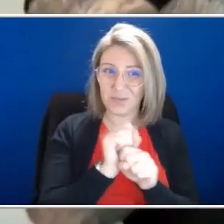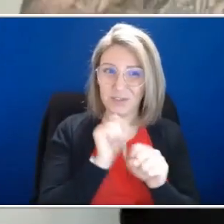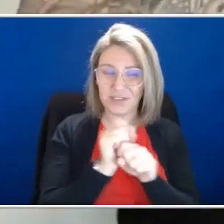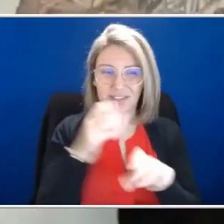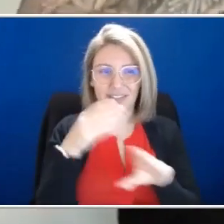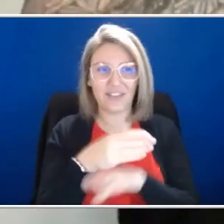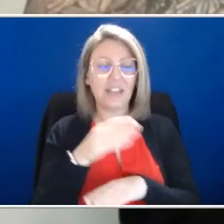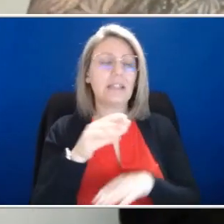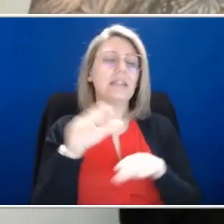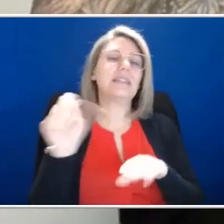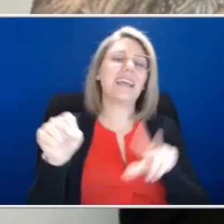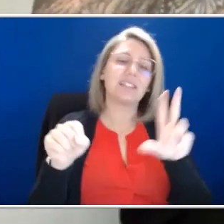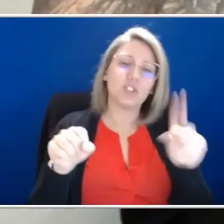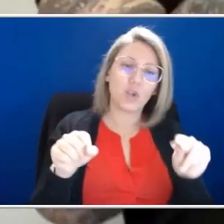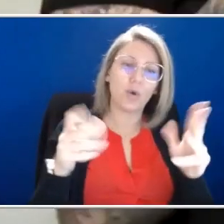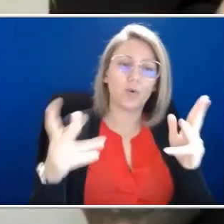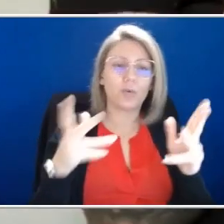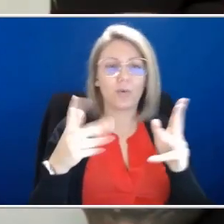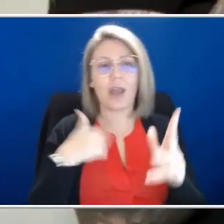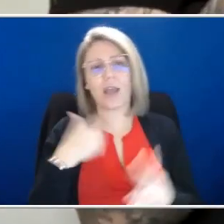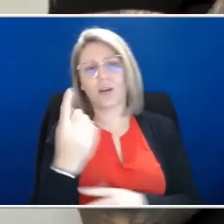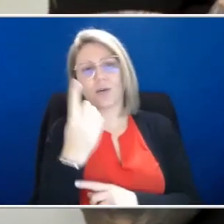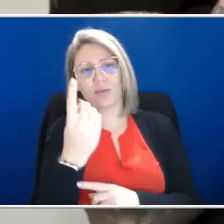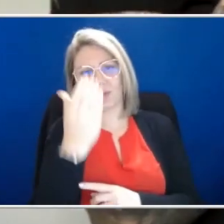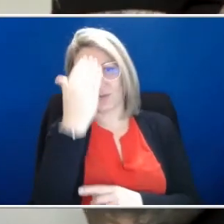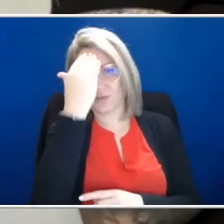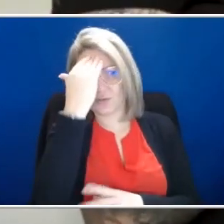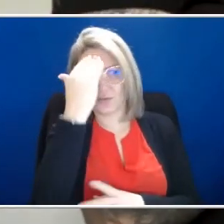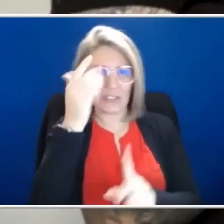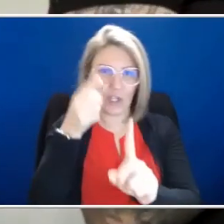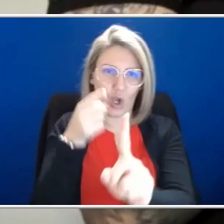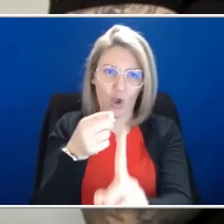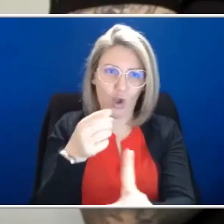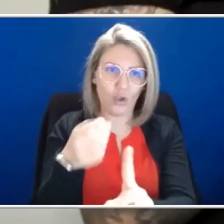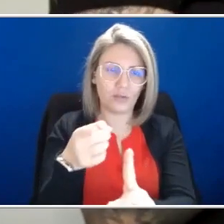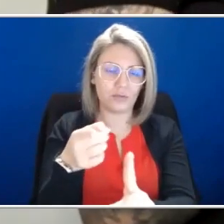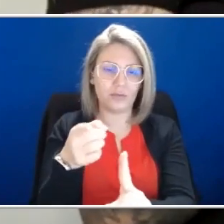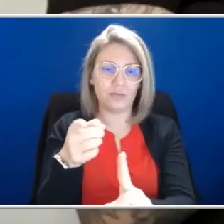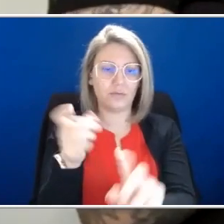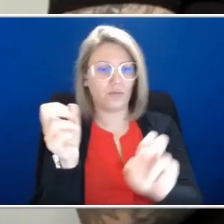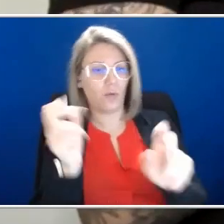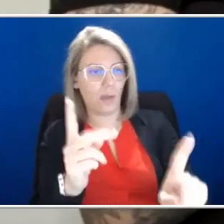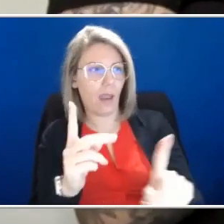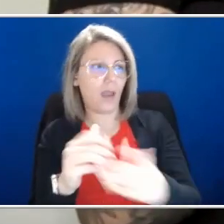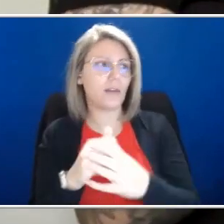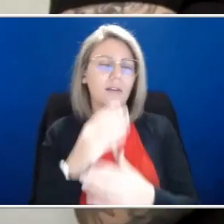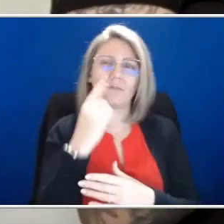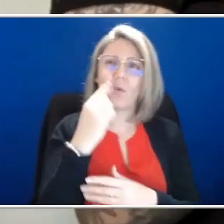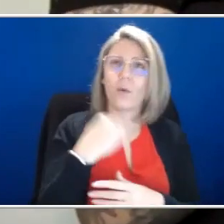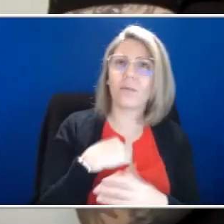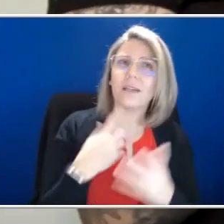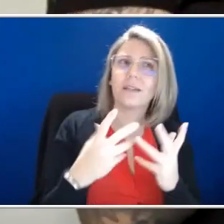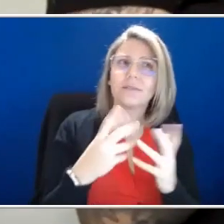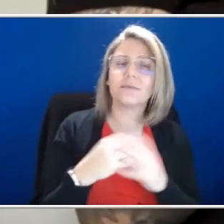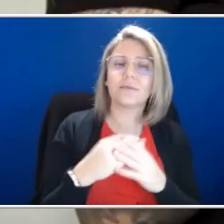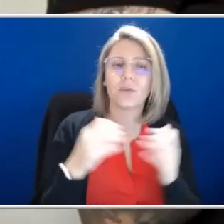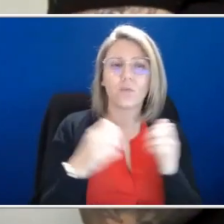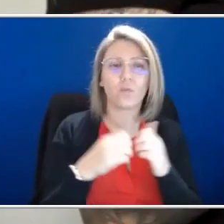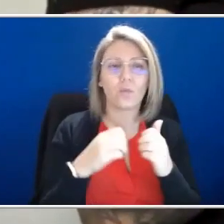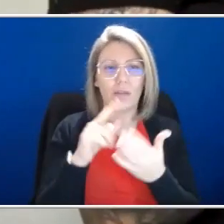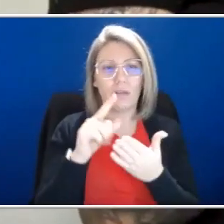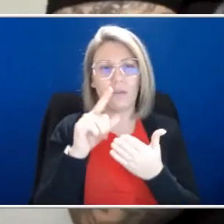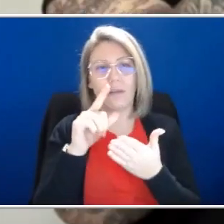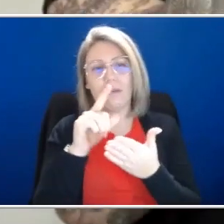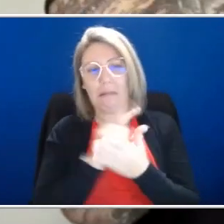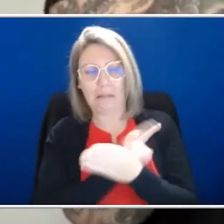Yes and no. I always knew that it was a goal of his to get back. So for me, being with the law enforcement background,